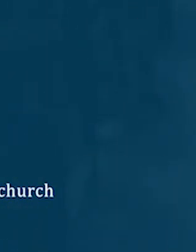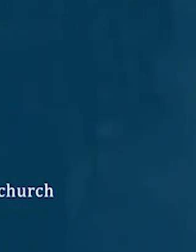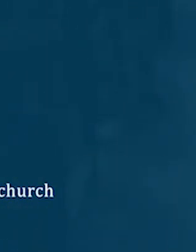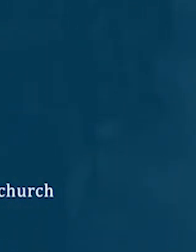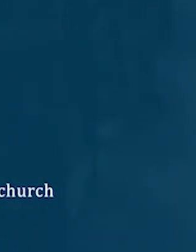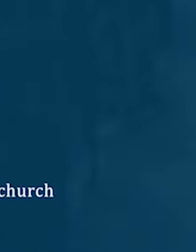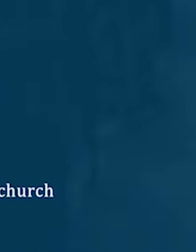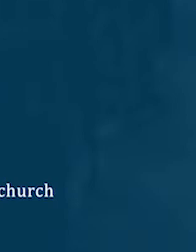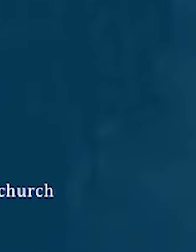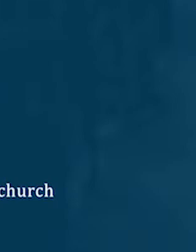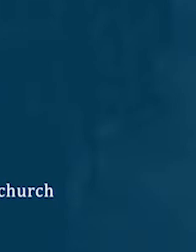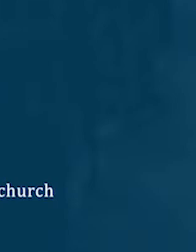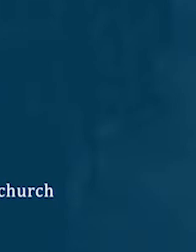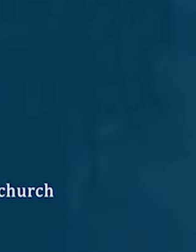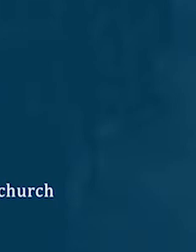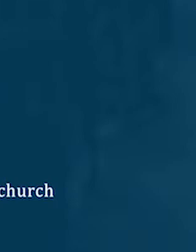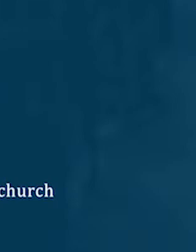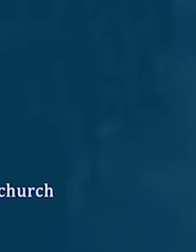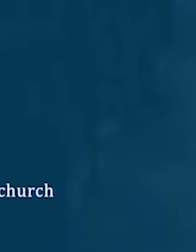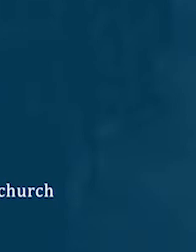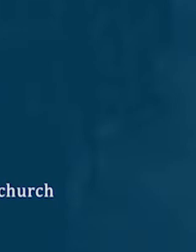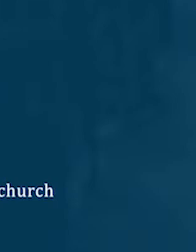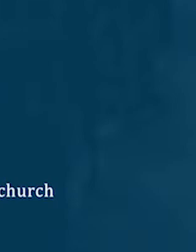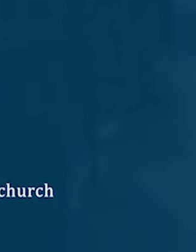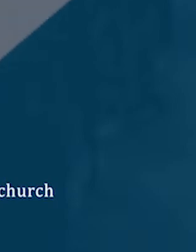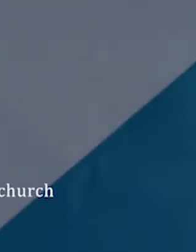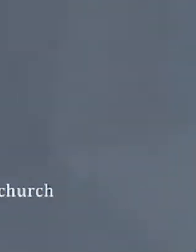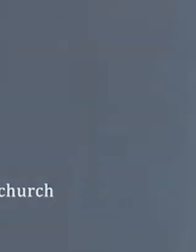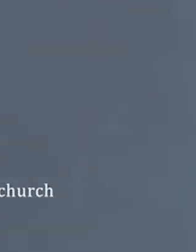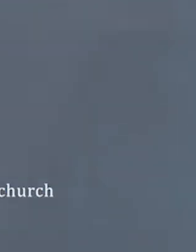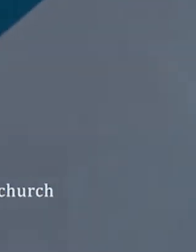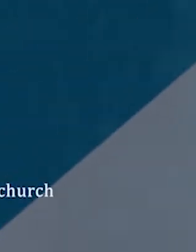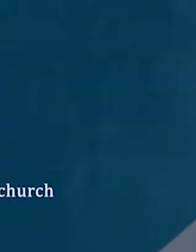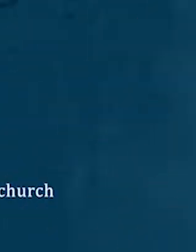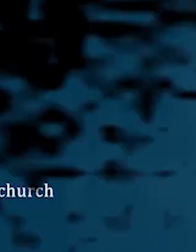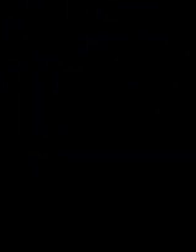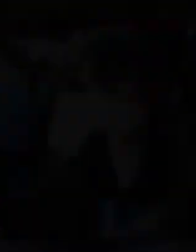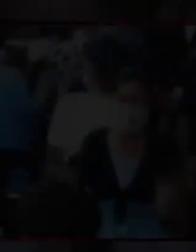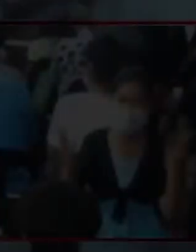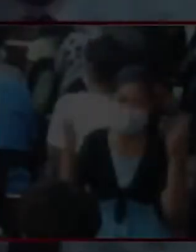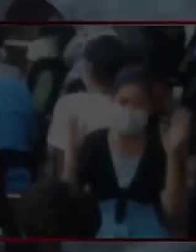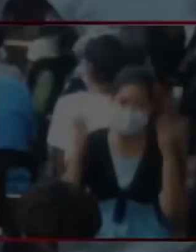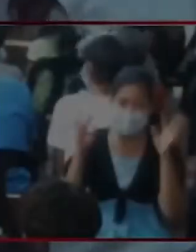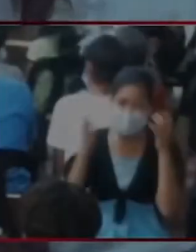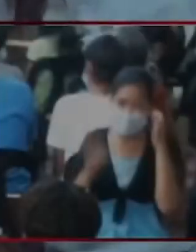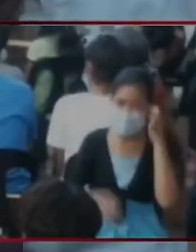take you now to the pulpit as we faithfully proclaim the Gospel of Christ.